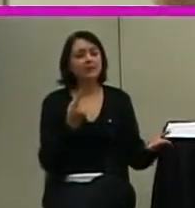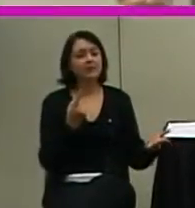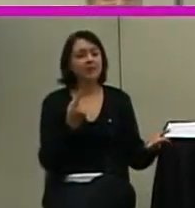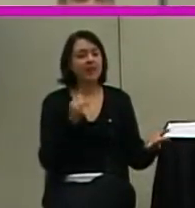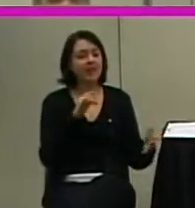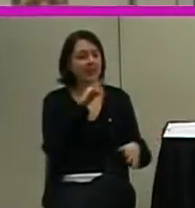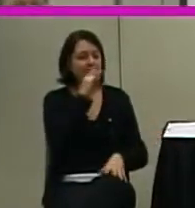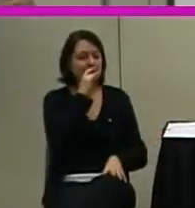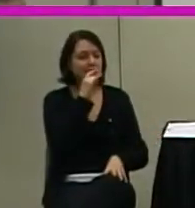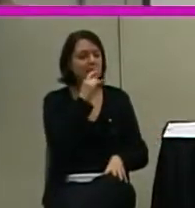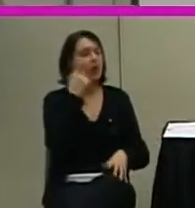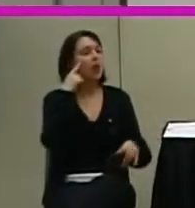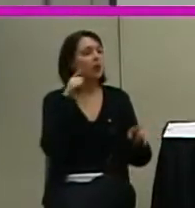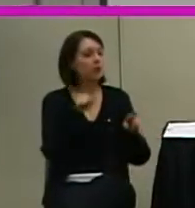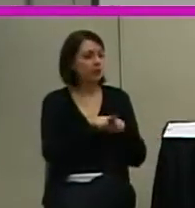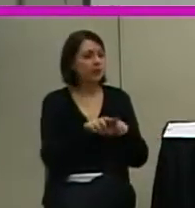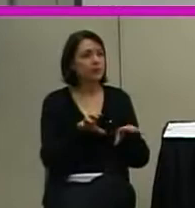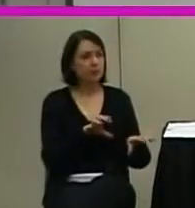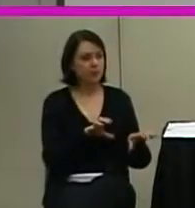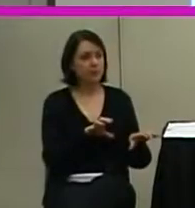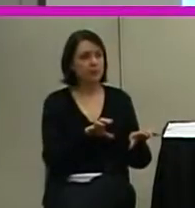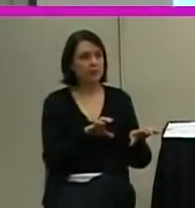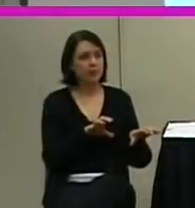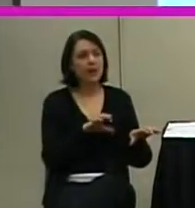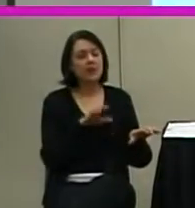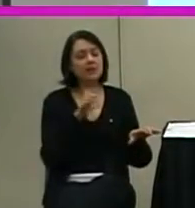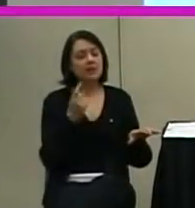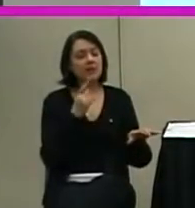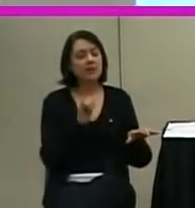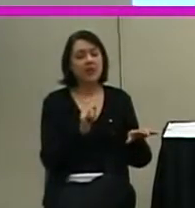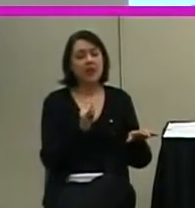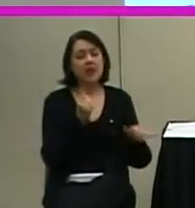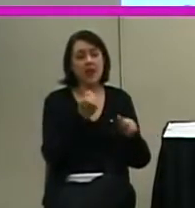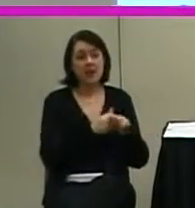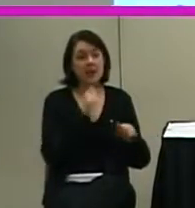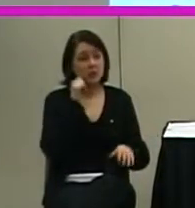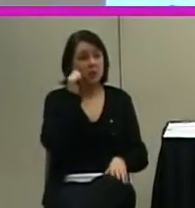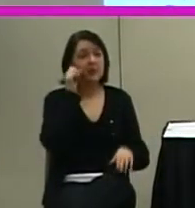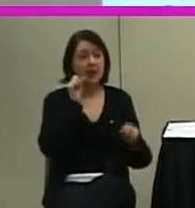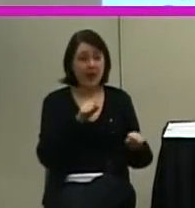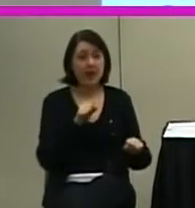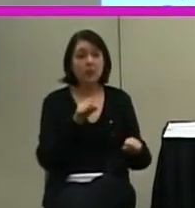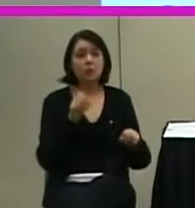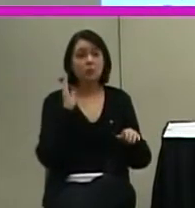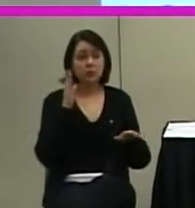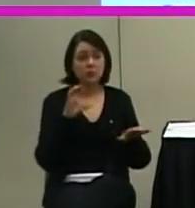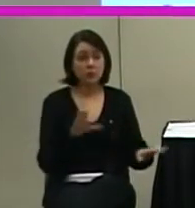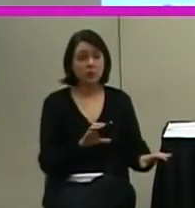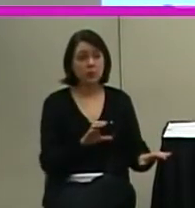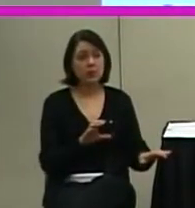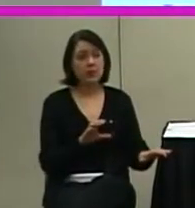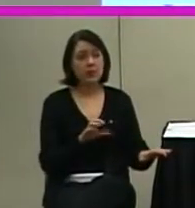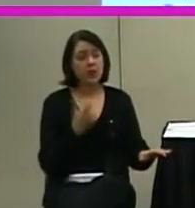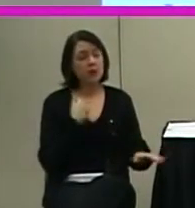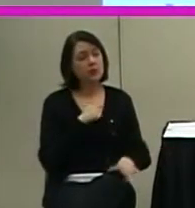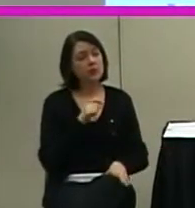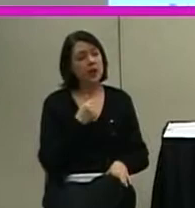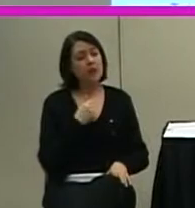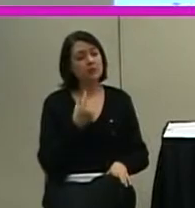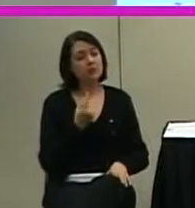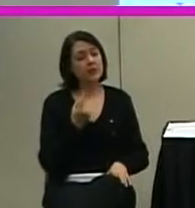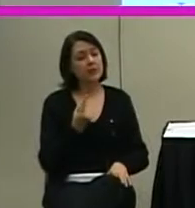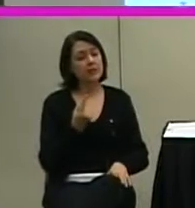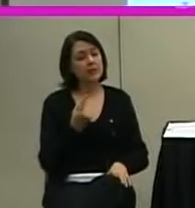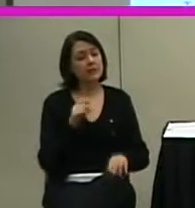that kids agree to do. It's something every adult can and will do, and we should have